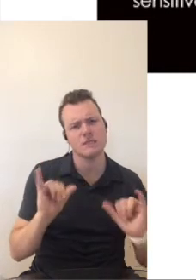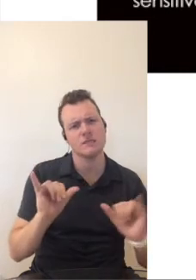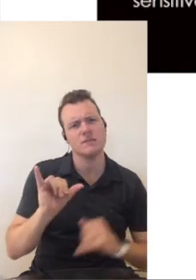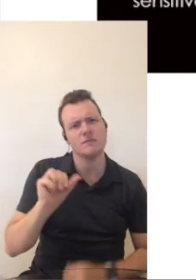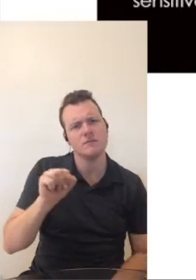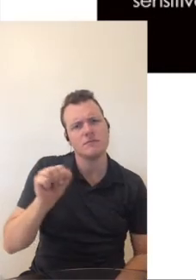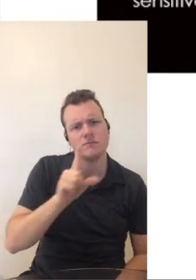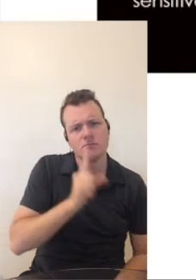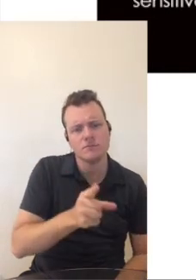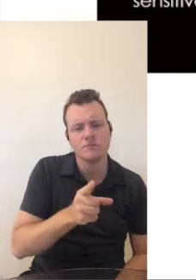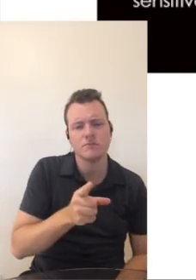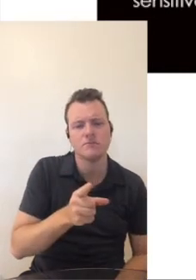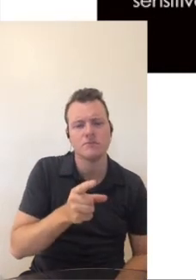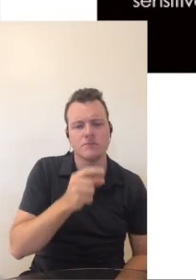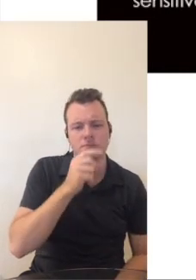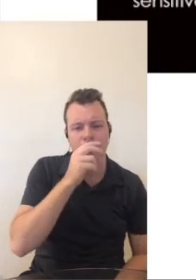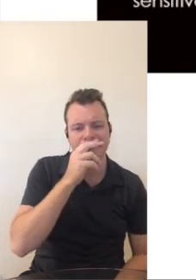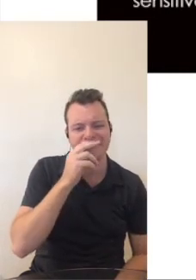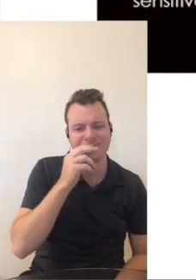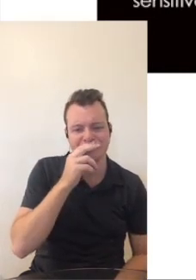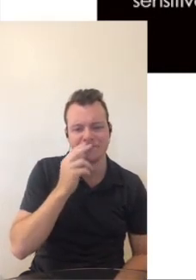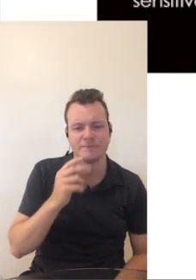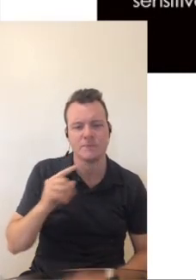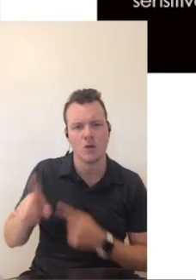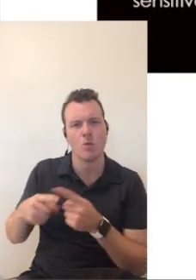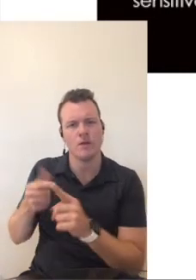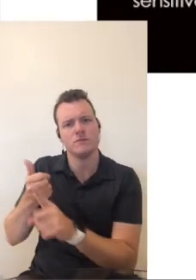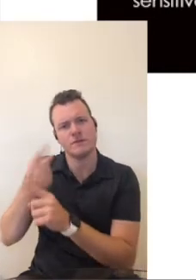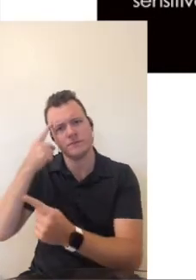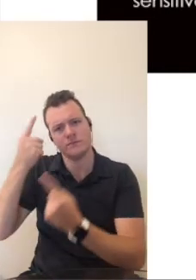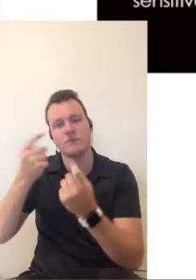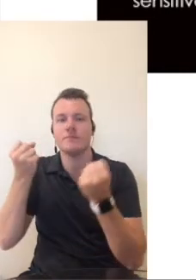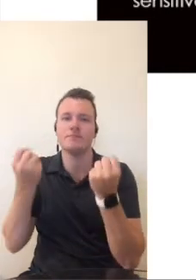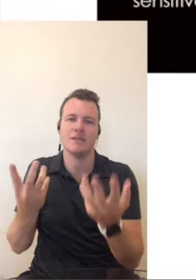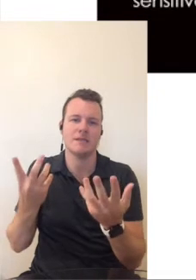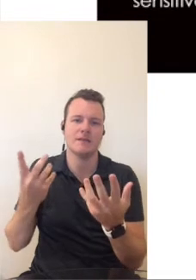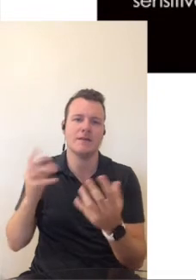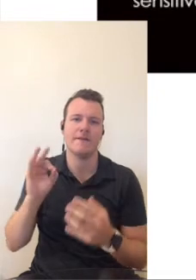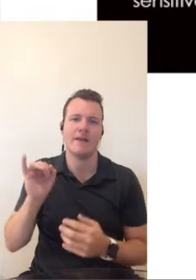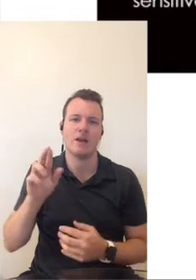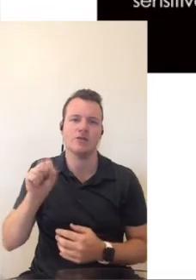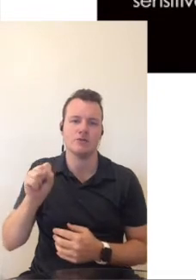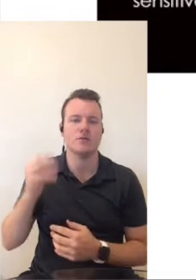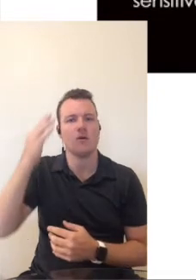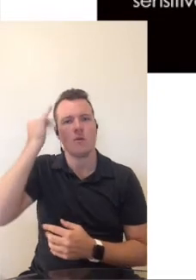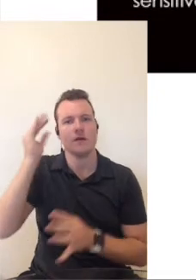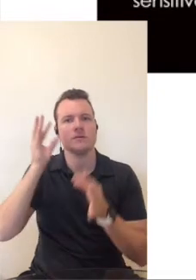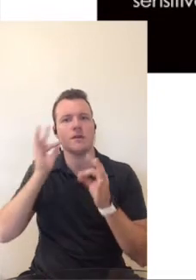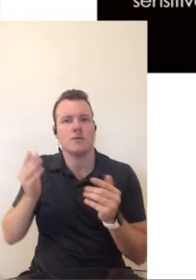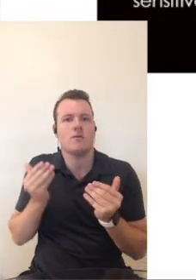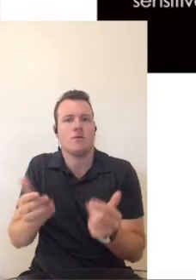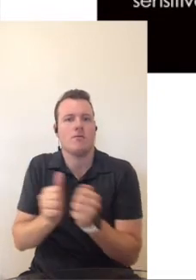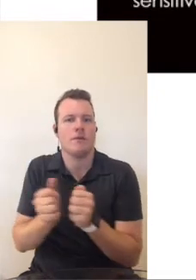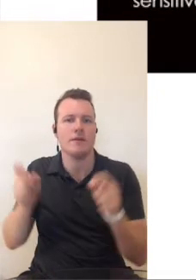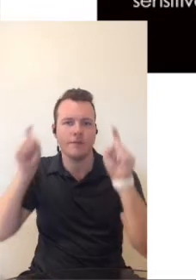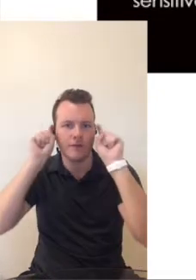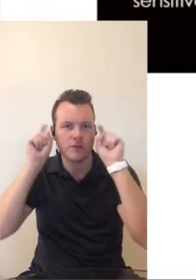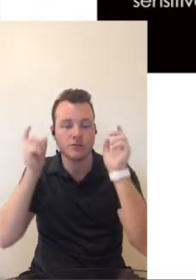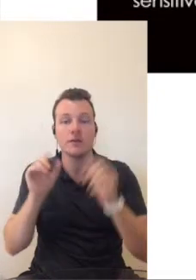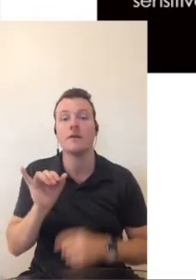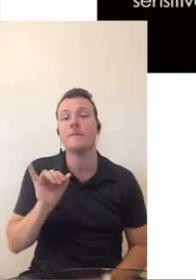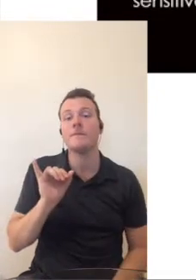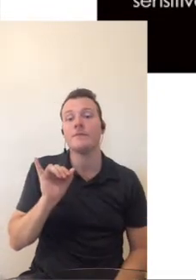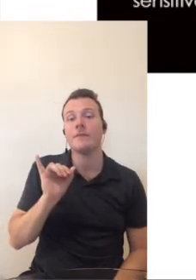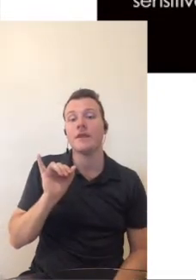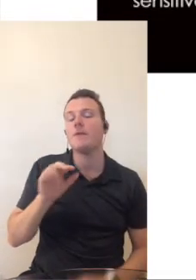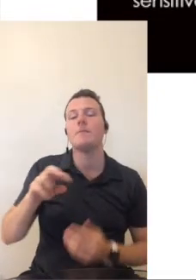on whether or not to adopt amplification. There are lots of factors into that. What it essentially means is if you